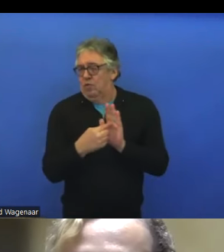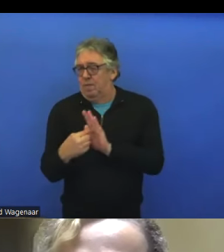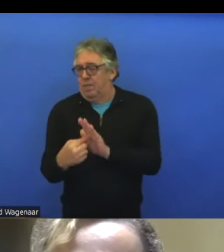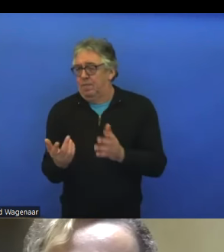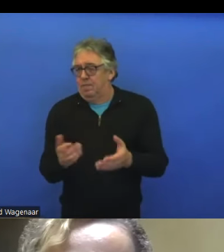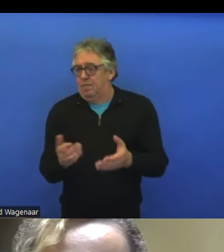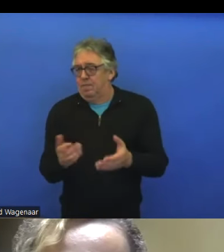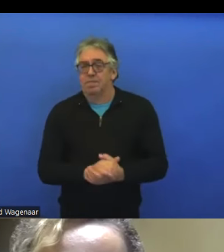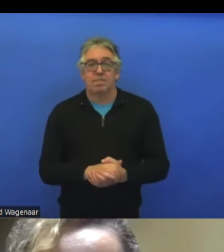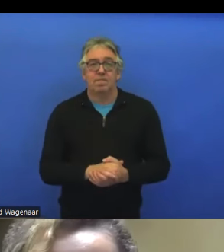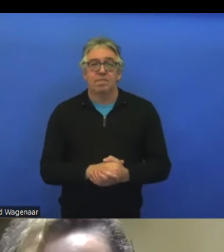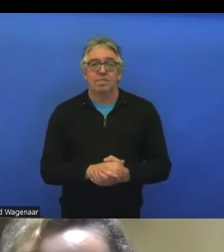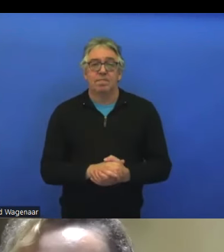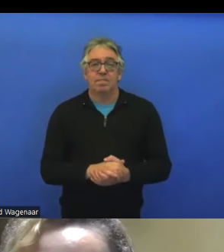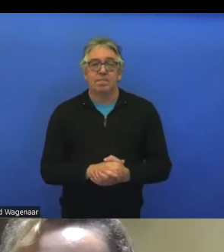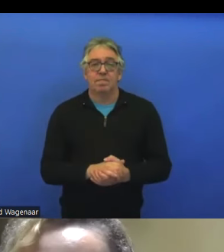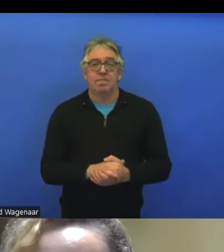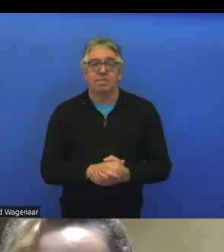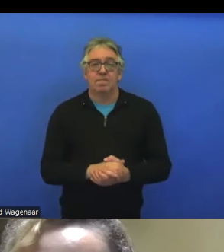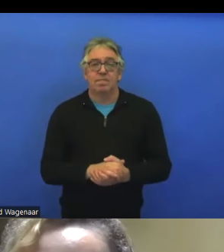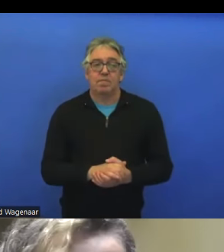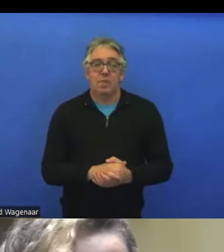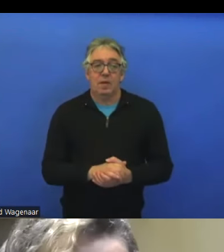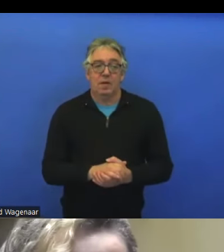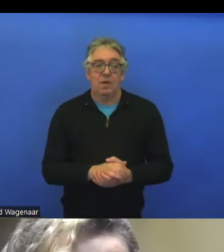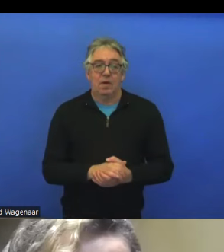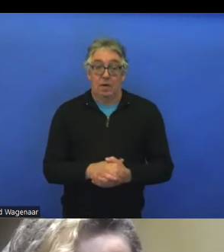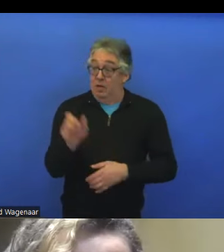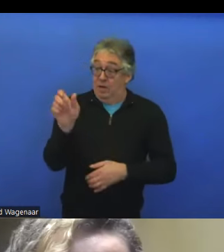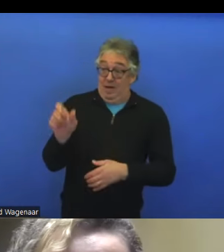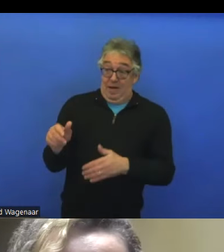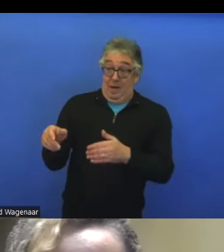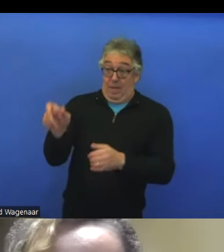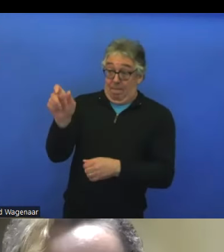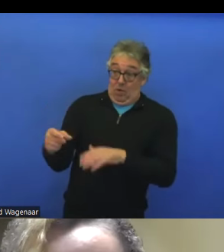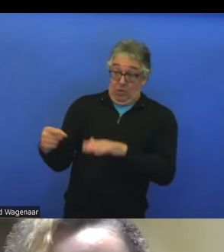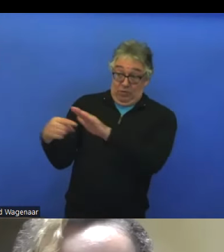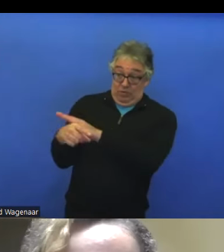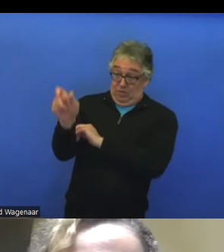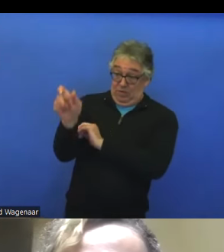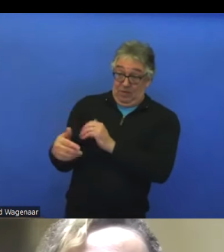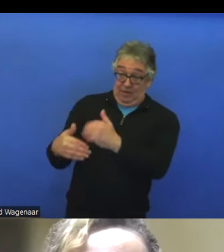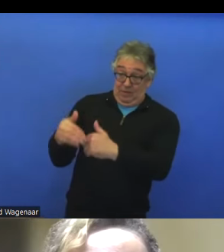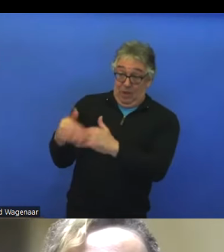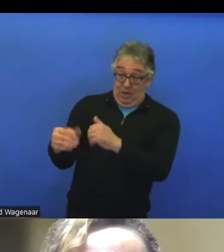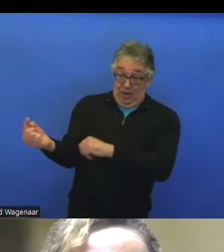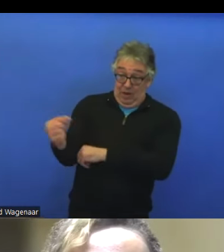when we assess whether or not asylum seeker meets the criteria to be recognized as a refugee.